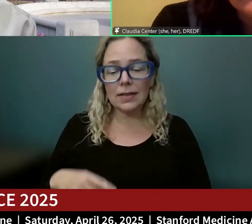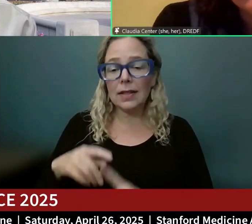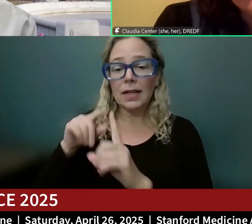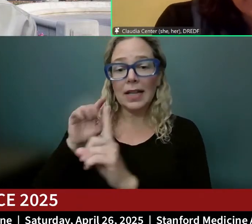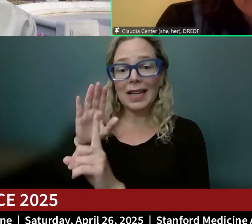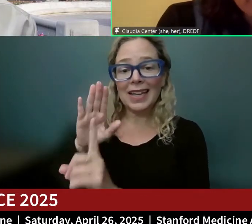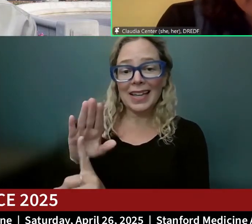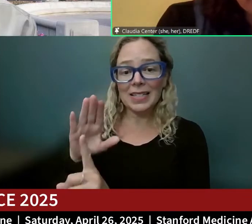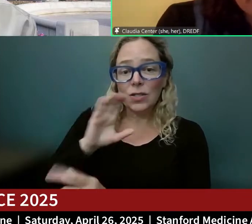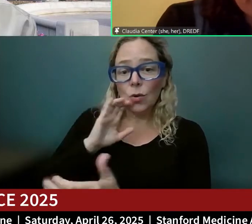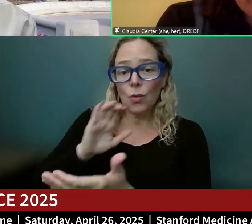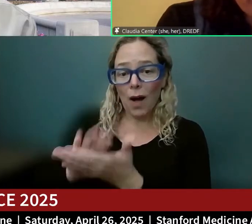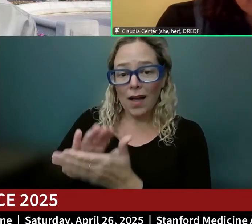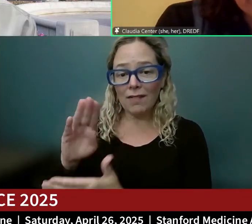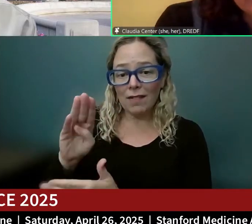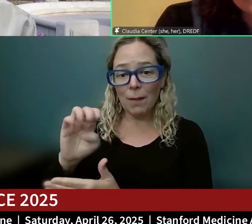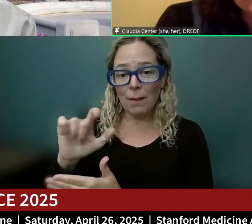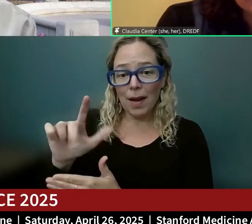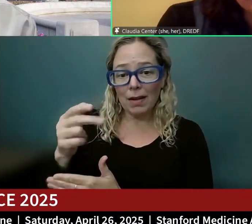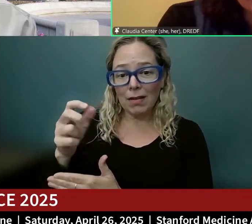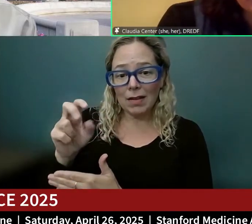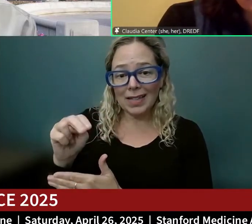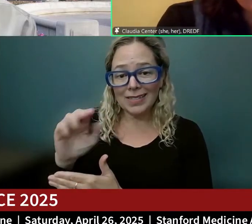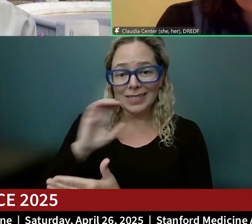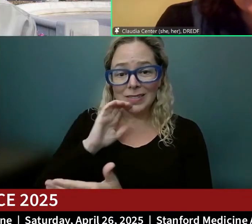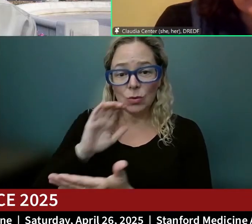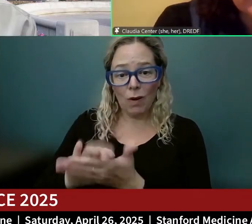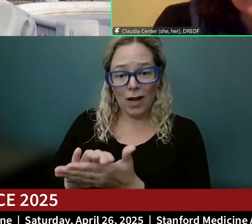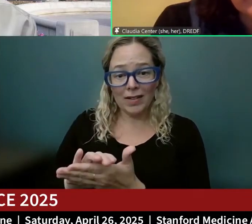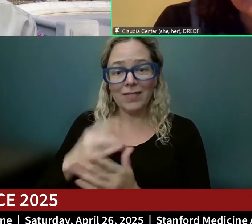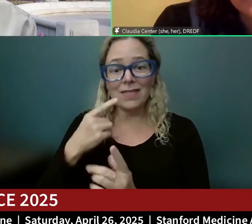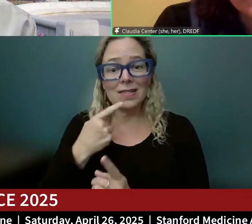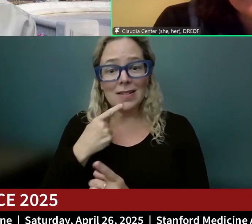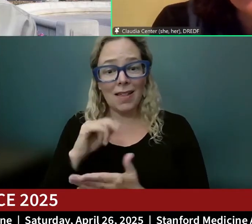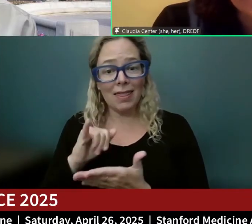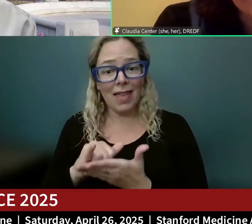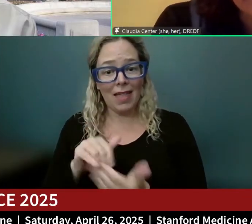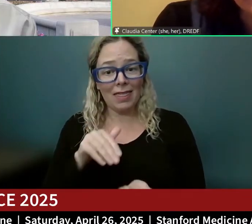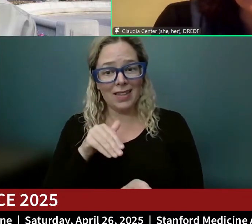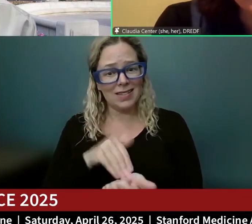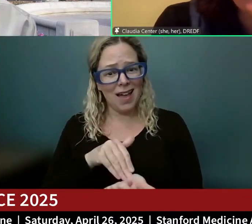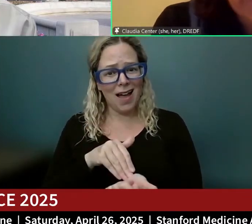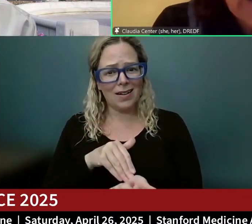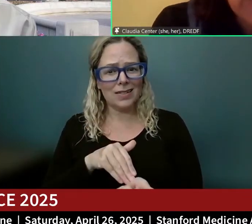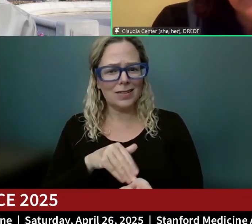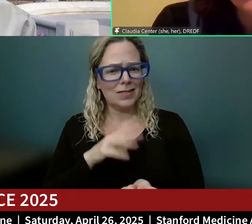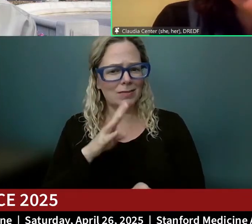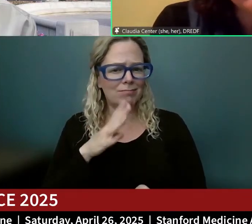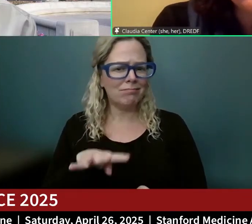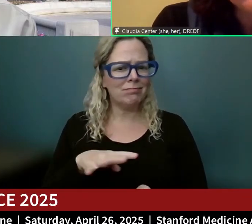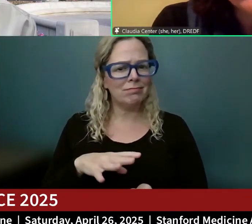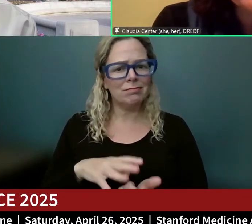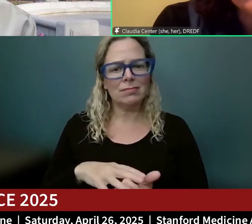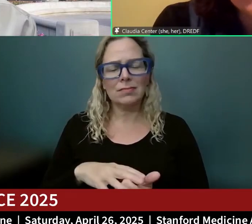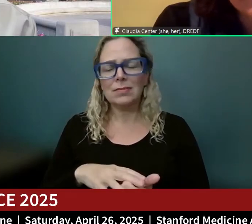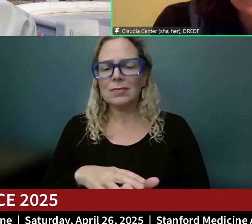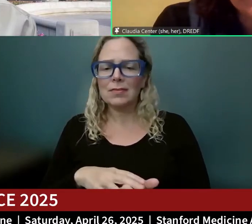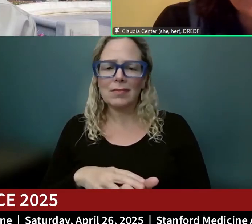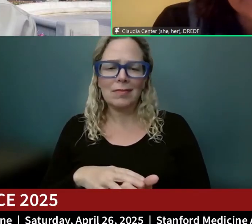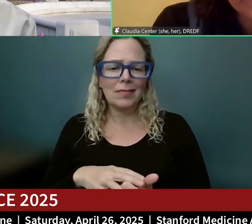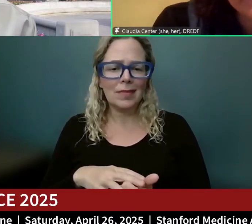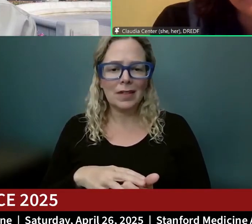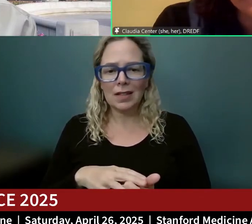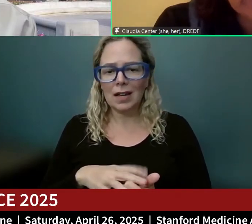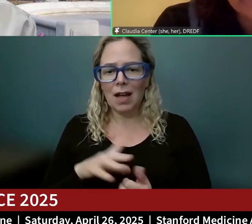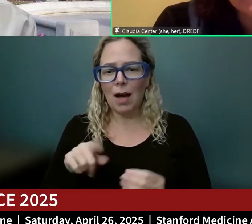wife says that the doctors were very dismissive about